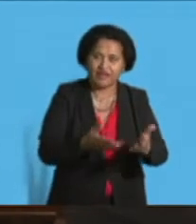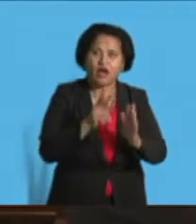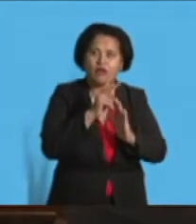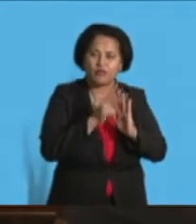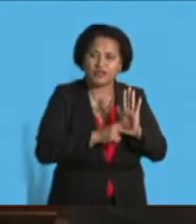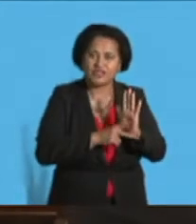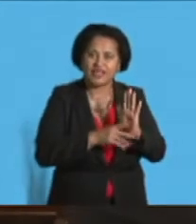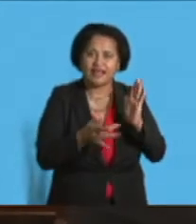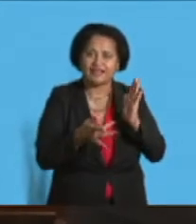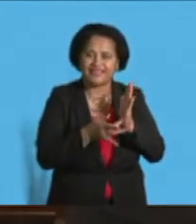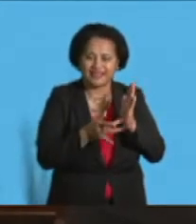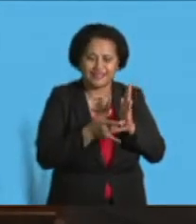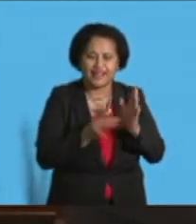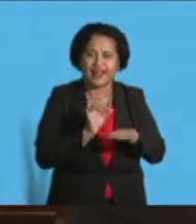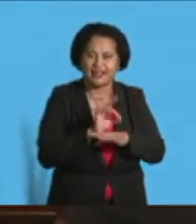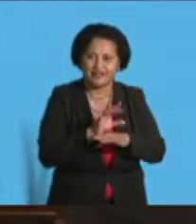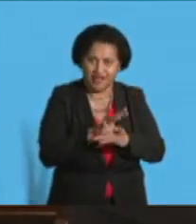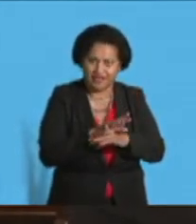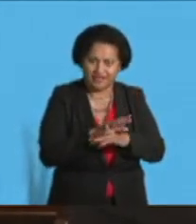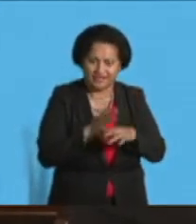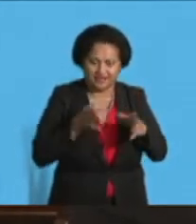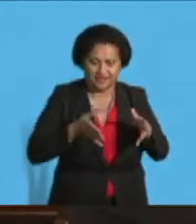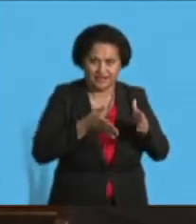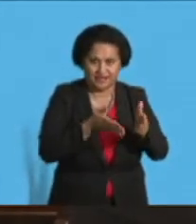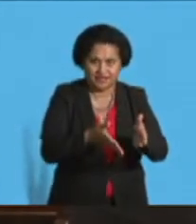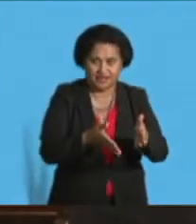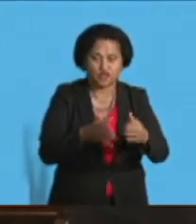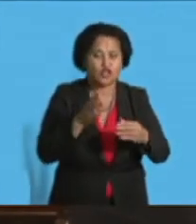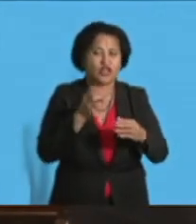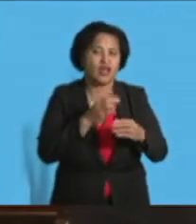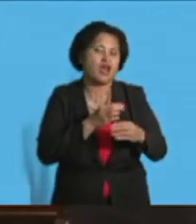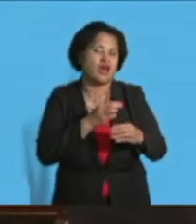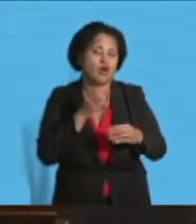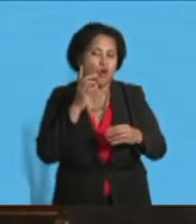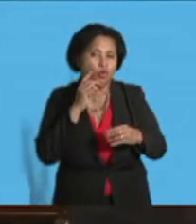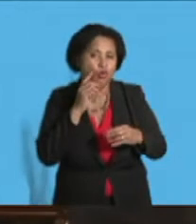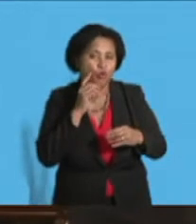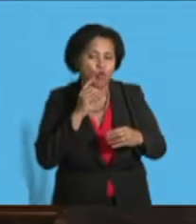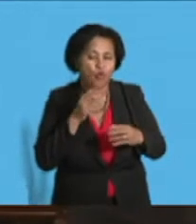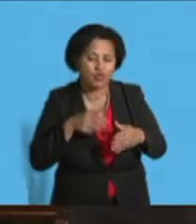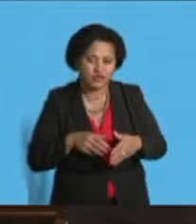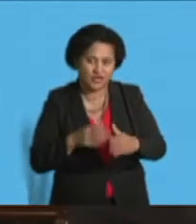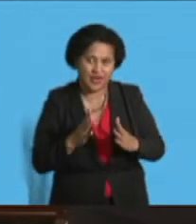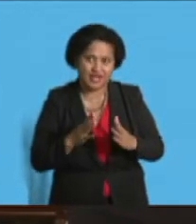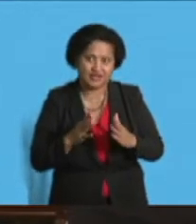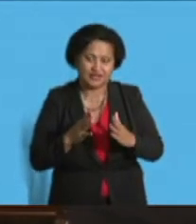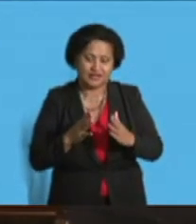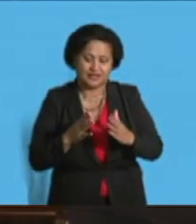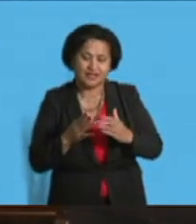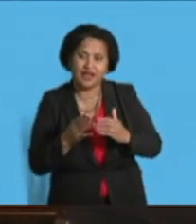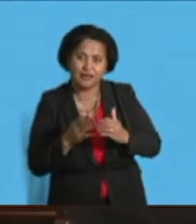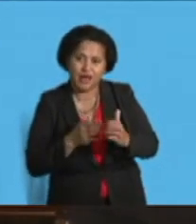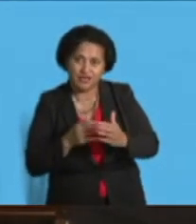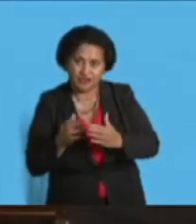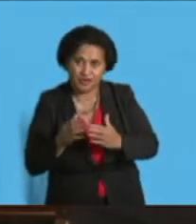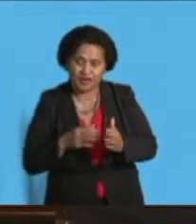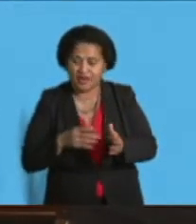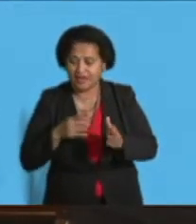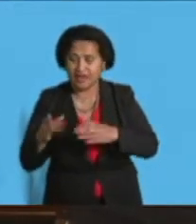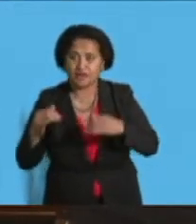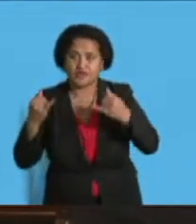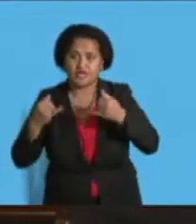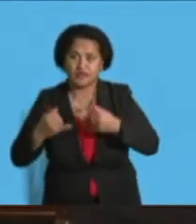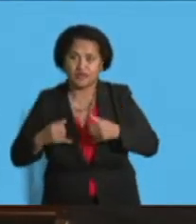applied scientific research and analytical methods in waterways management through objective research-based information in the development, implementation